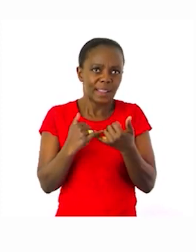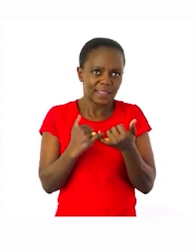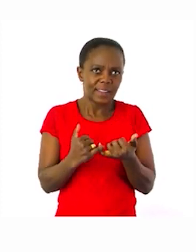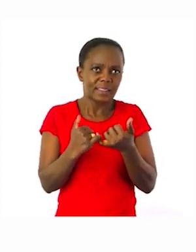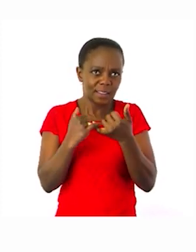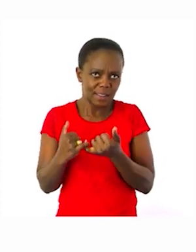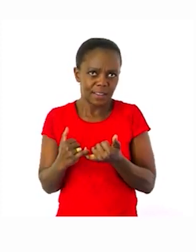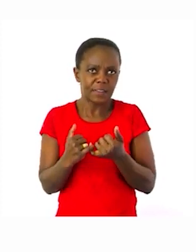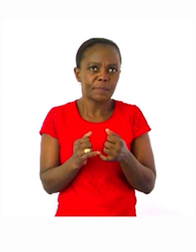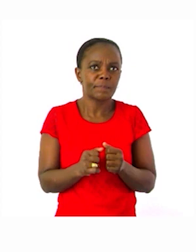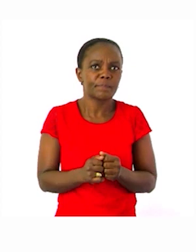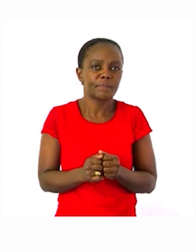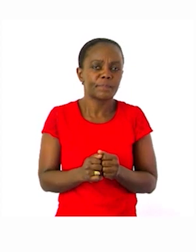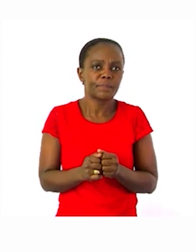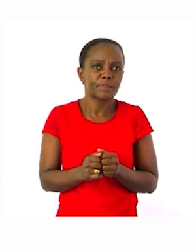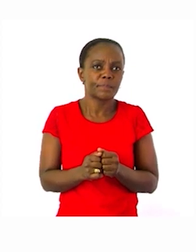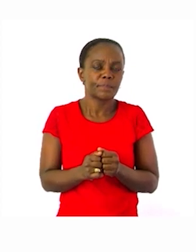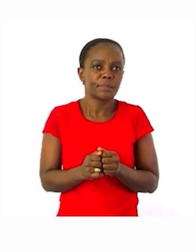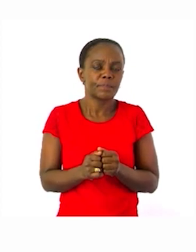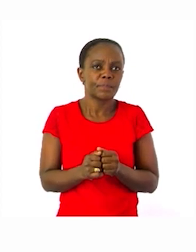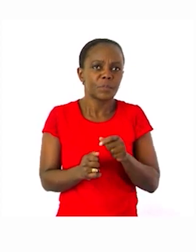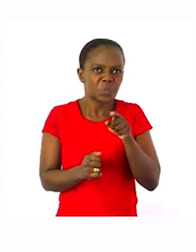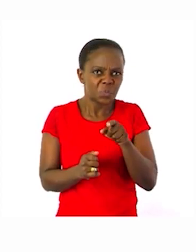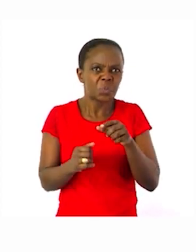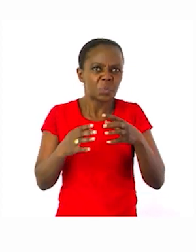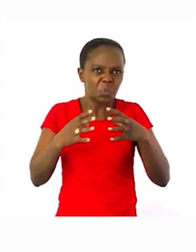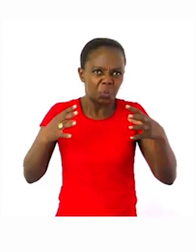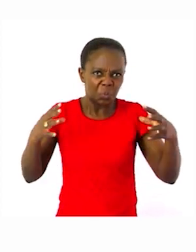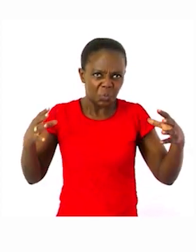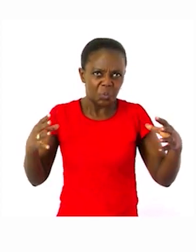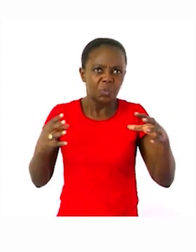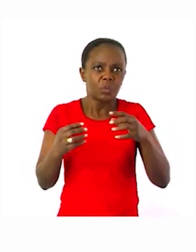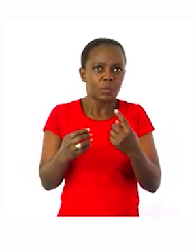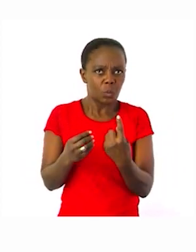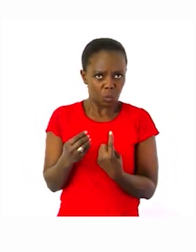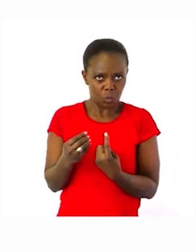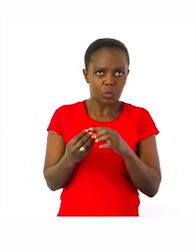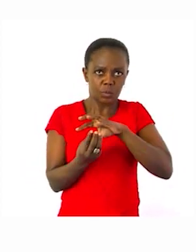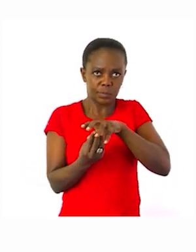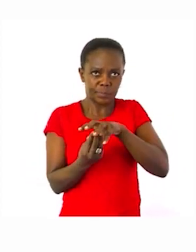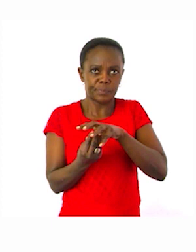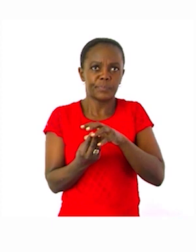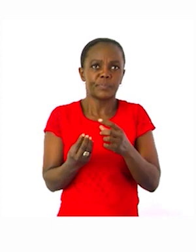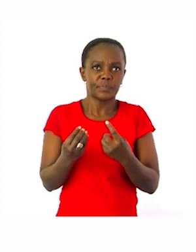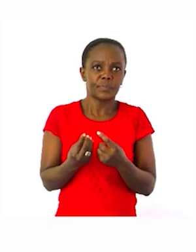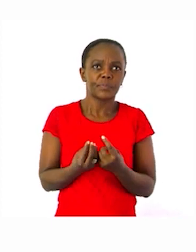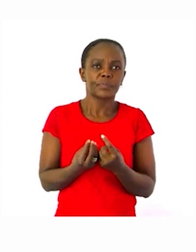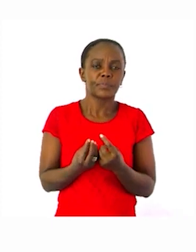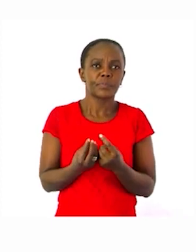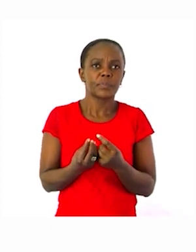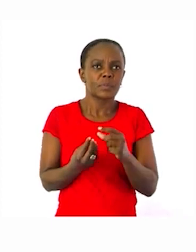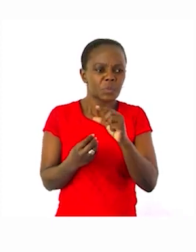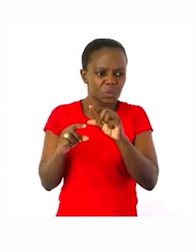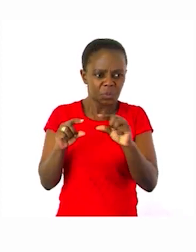cousin. This is extended and our immediate family. In the blocks